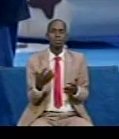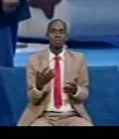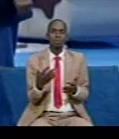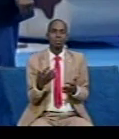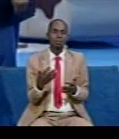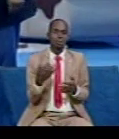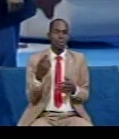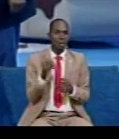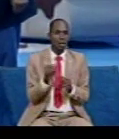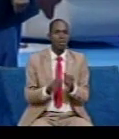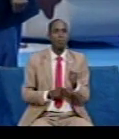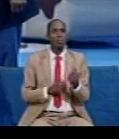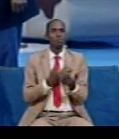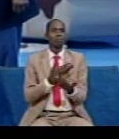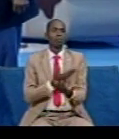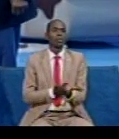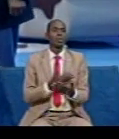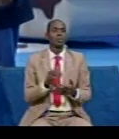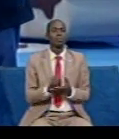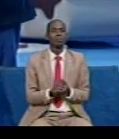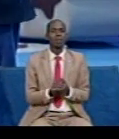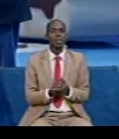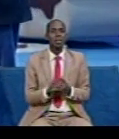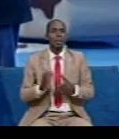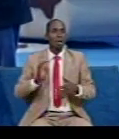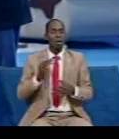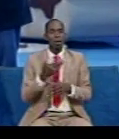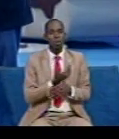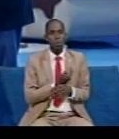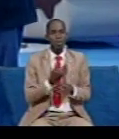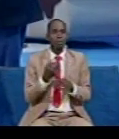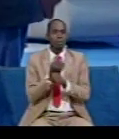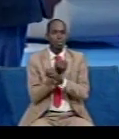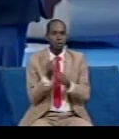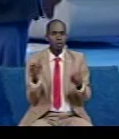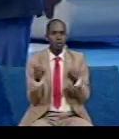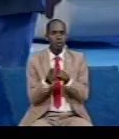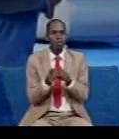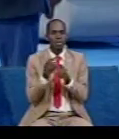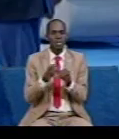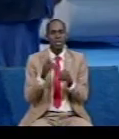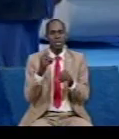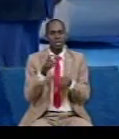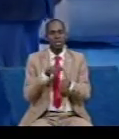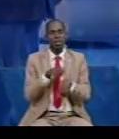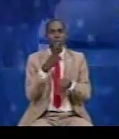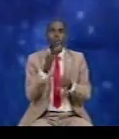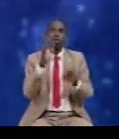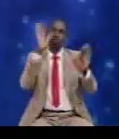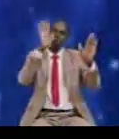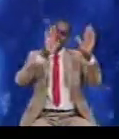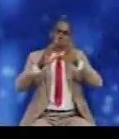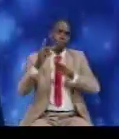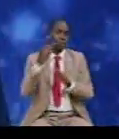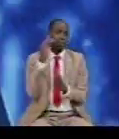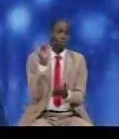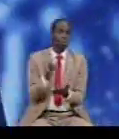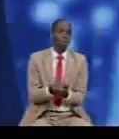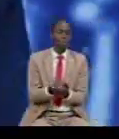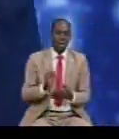morning. Be our salvation also in the time of trouble. See that?